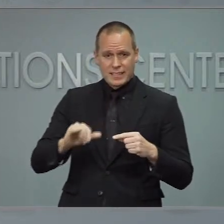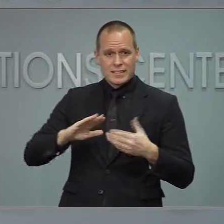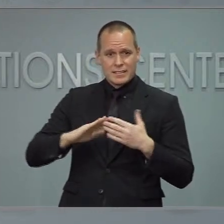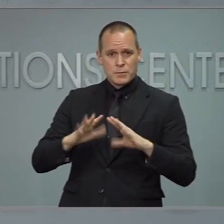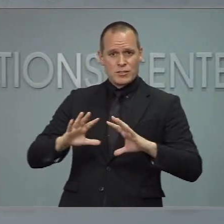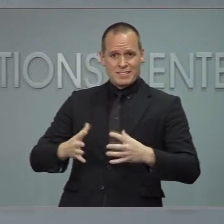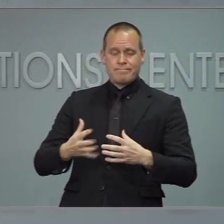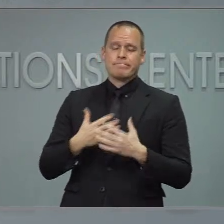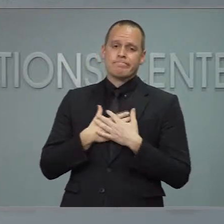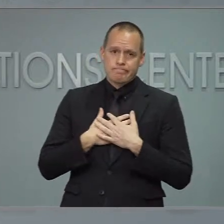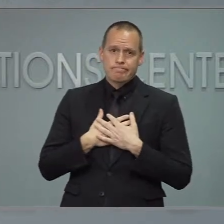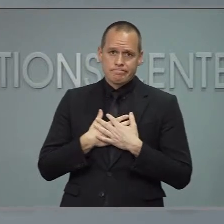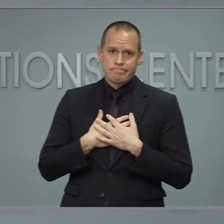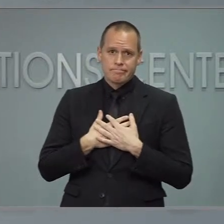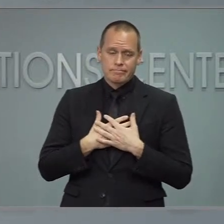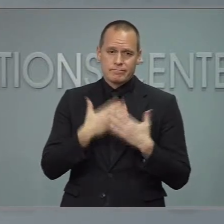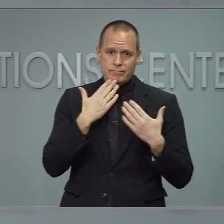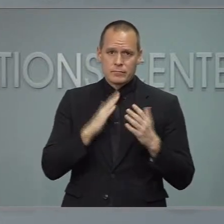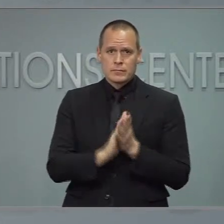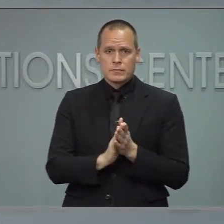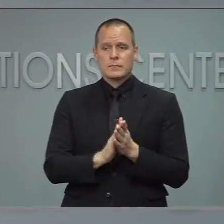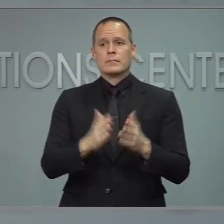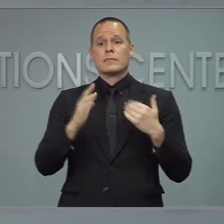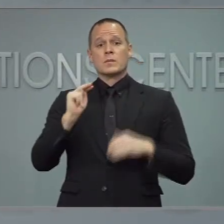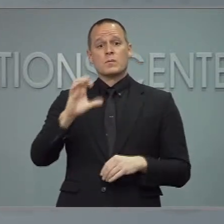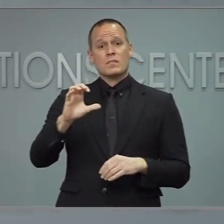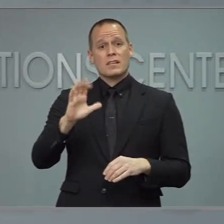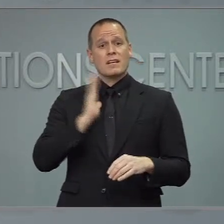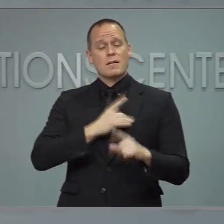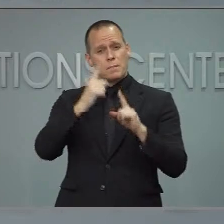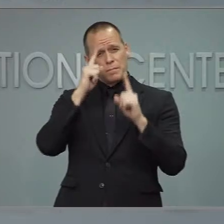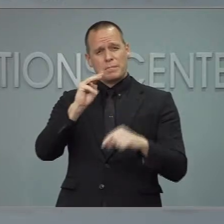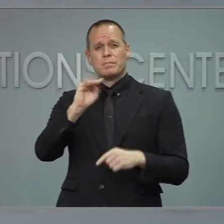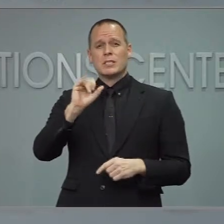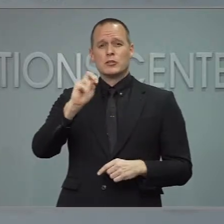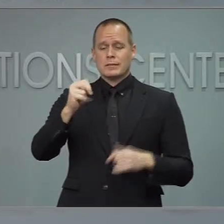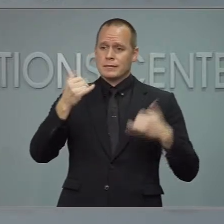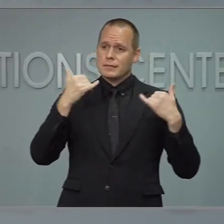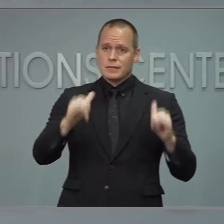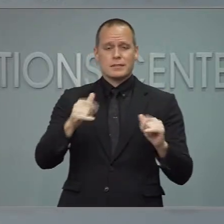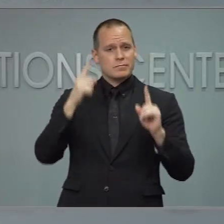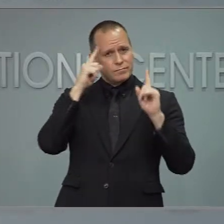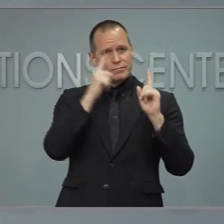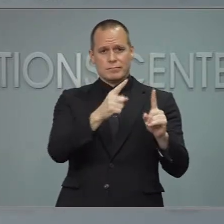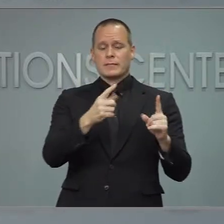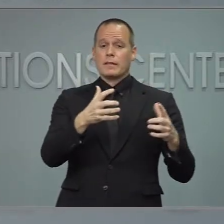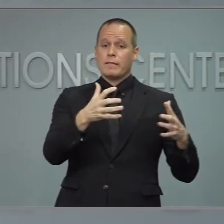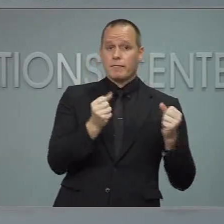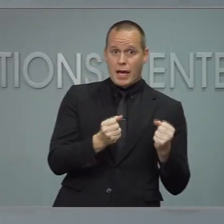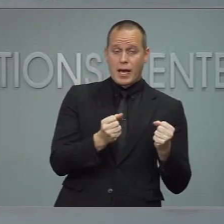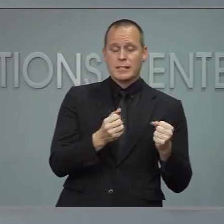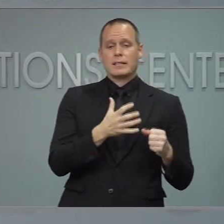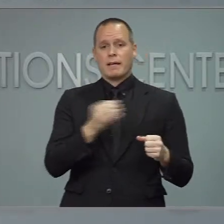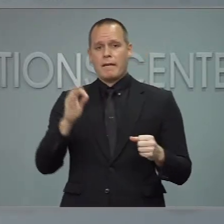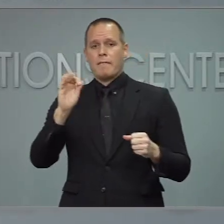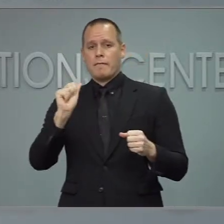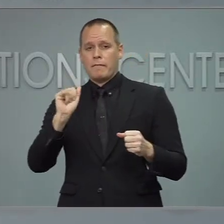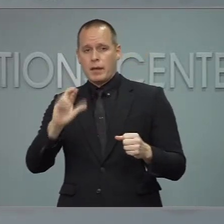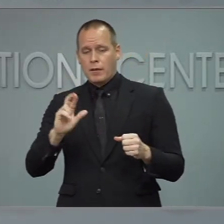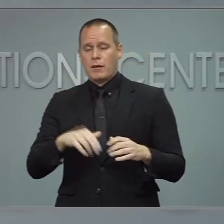illness. North Carolina's mission remains fast and fair when it comes to administering